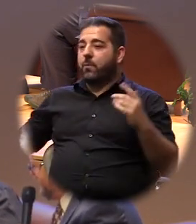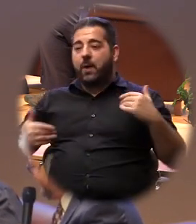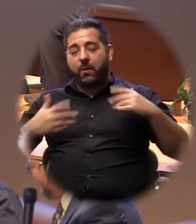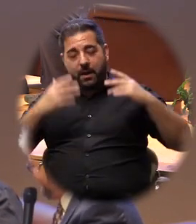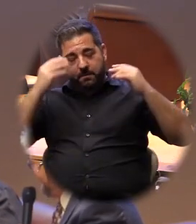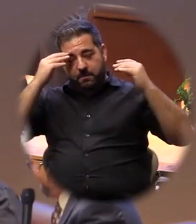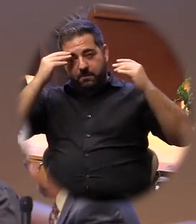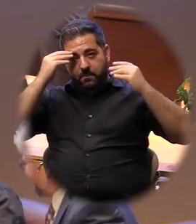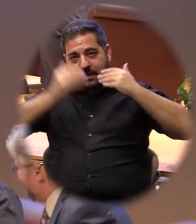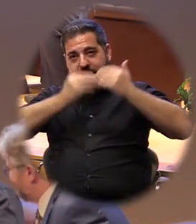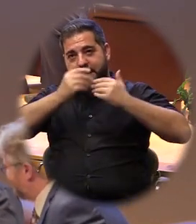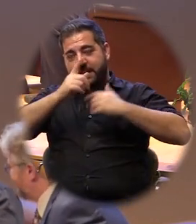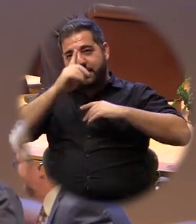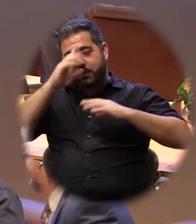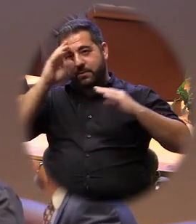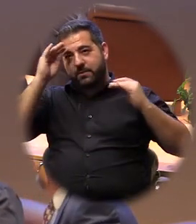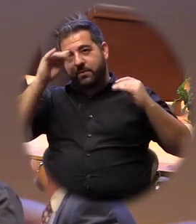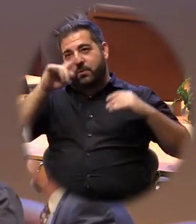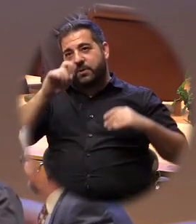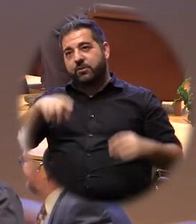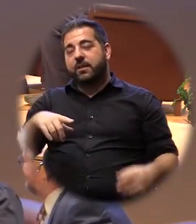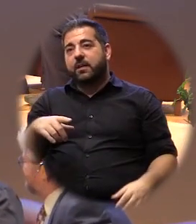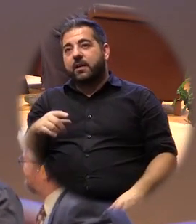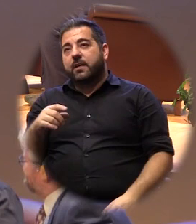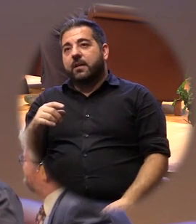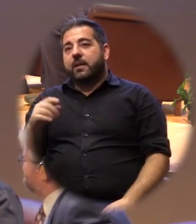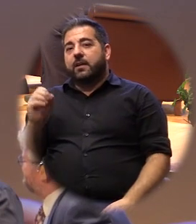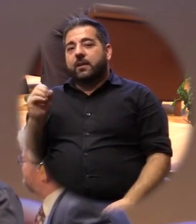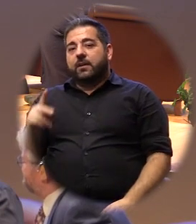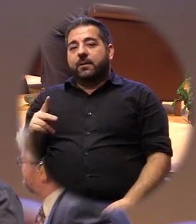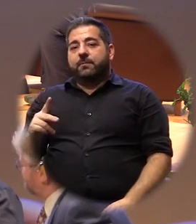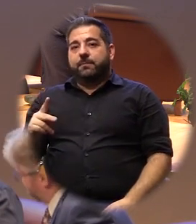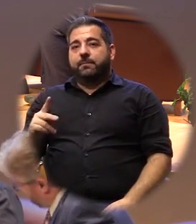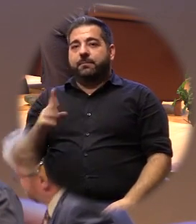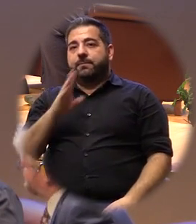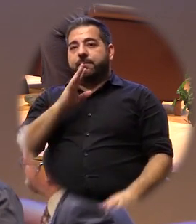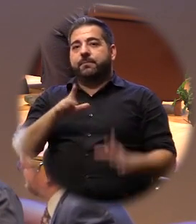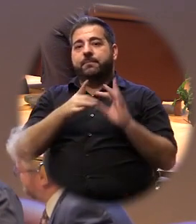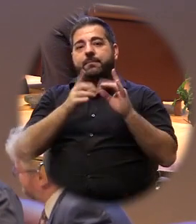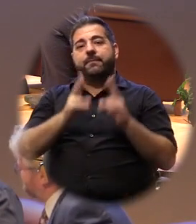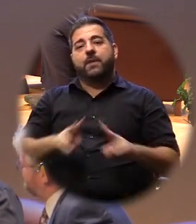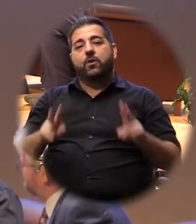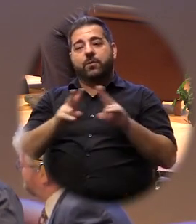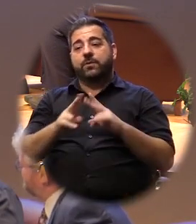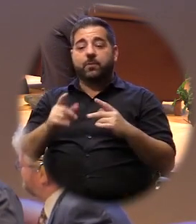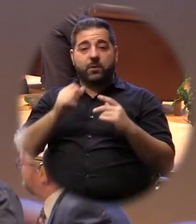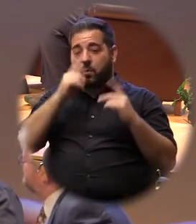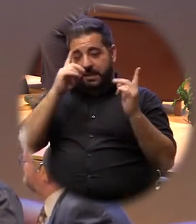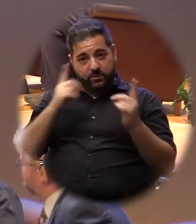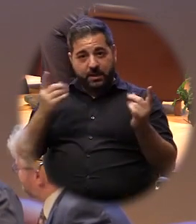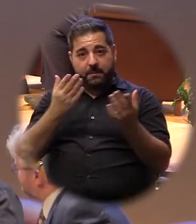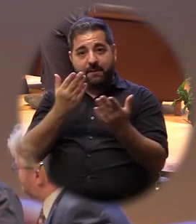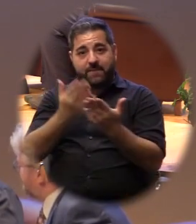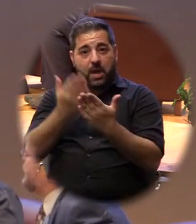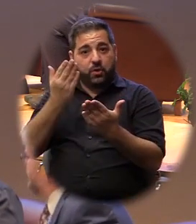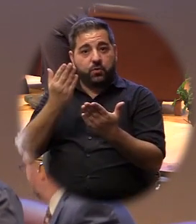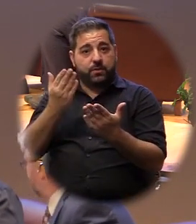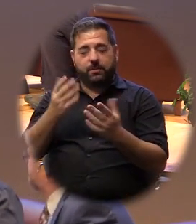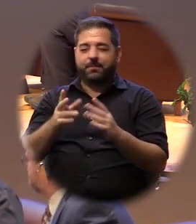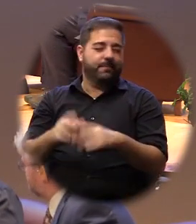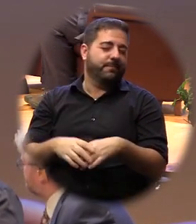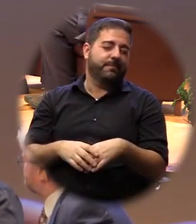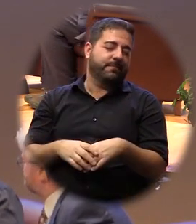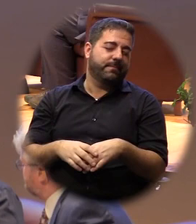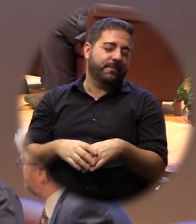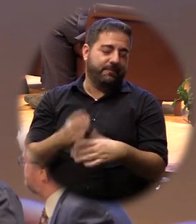I'll try to make them shorter no that was great um okay so so talking about values we're not disagreeing about facts for maybe disagreeing about